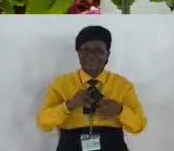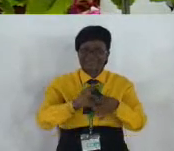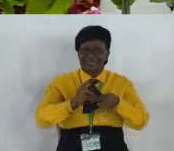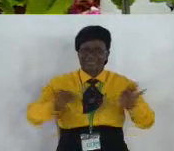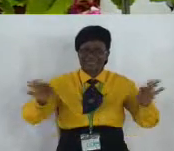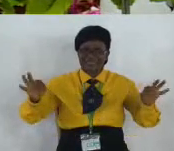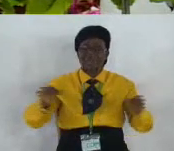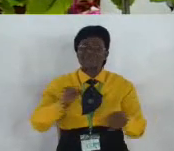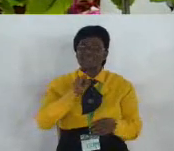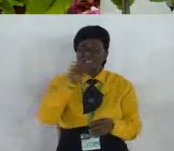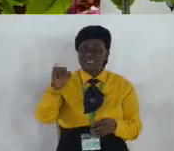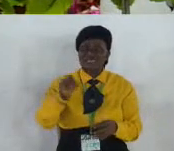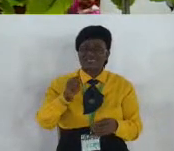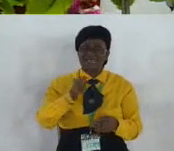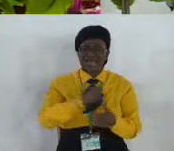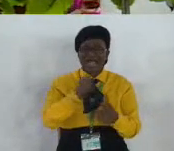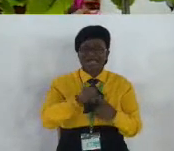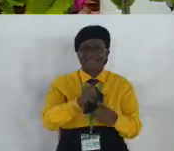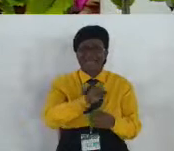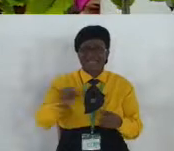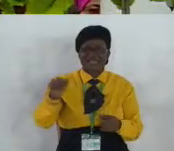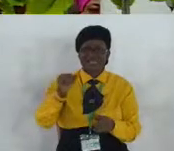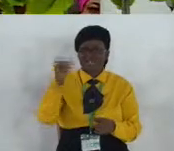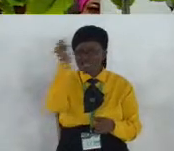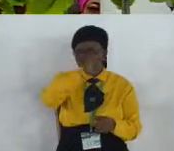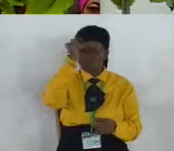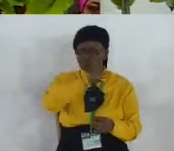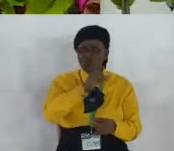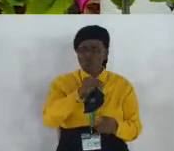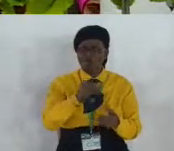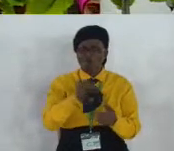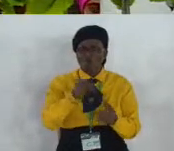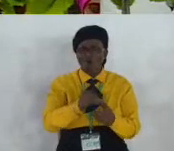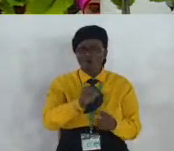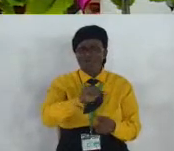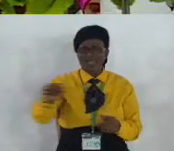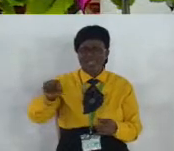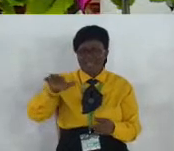is either a fool or a child."